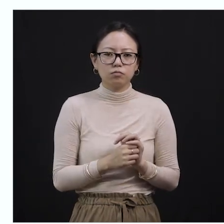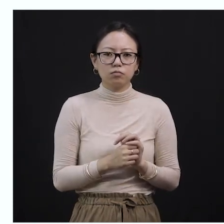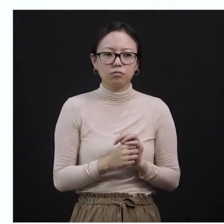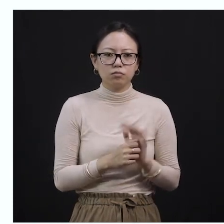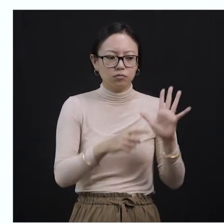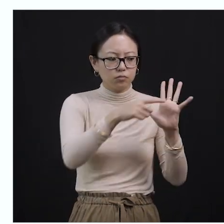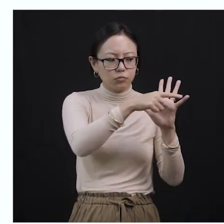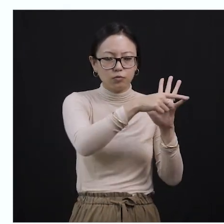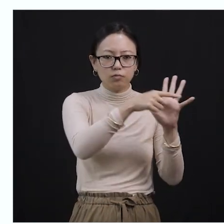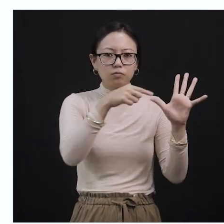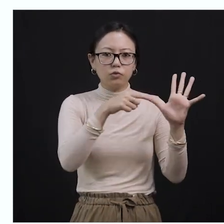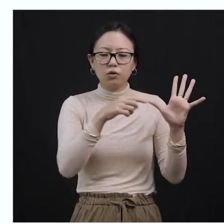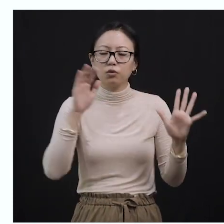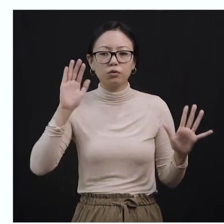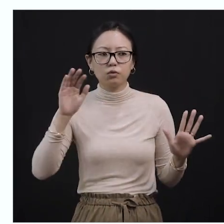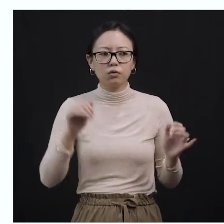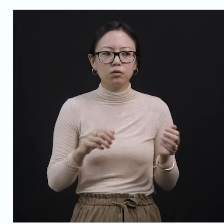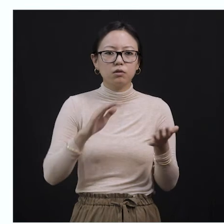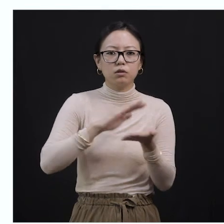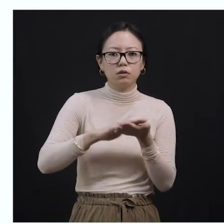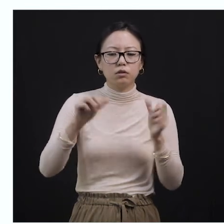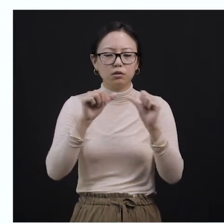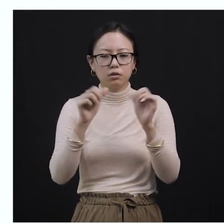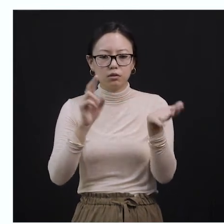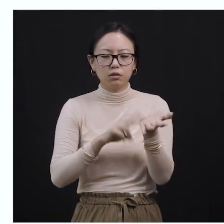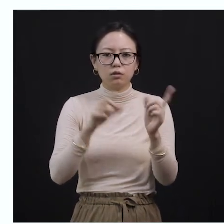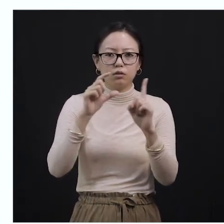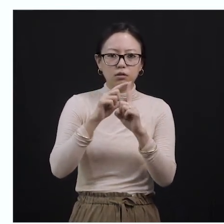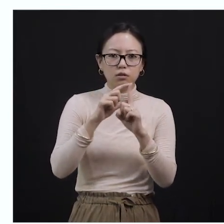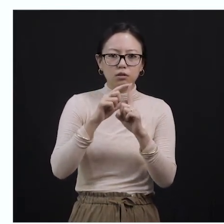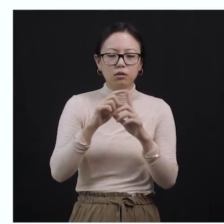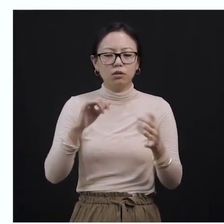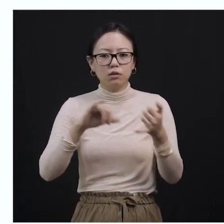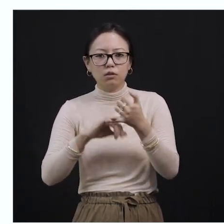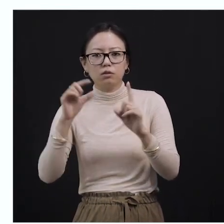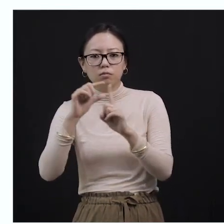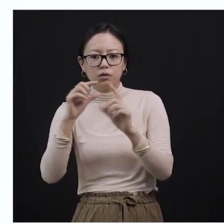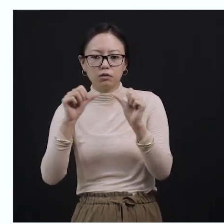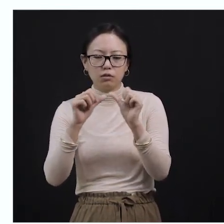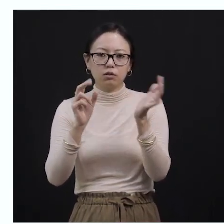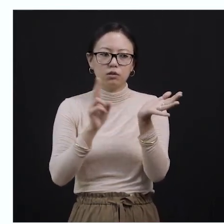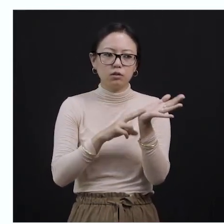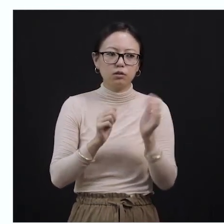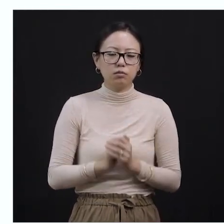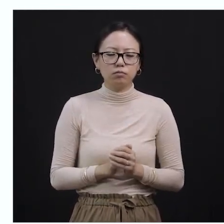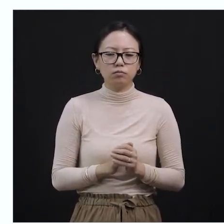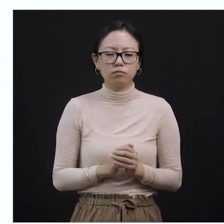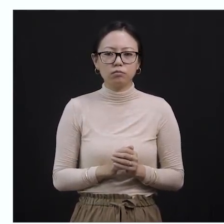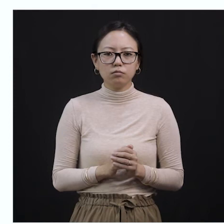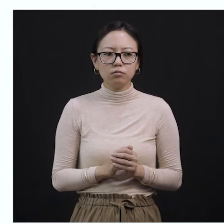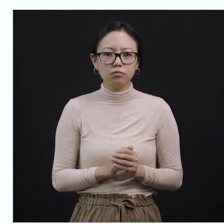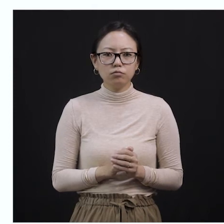is called your hand span. Okay? And similarly, for your foot span, from your heel